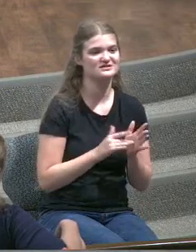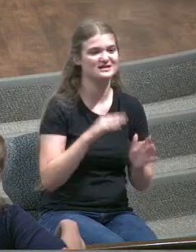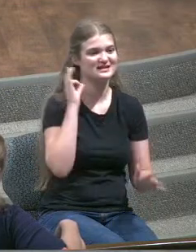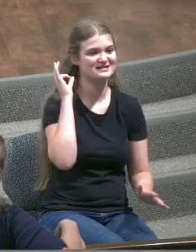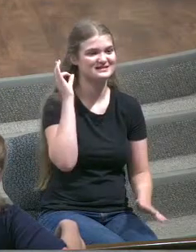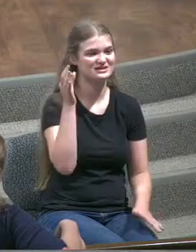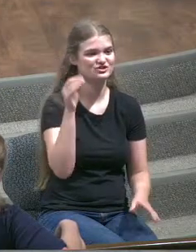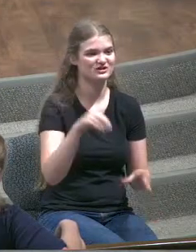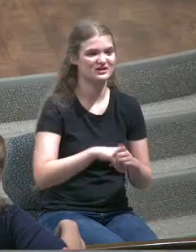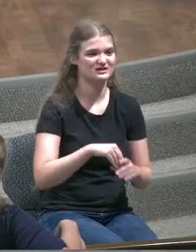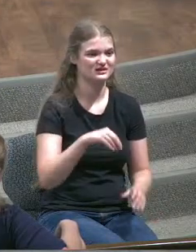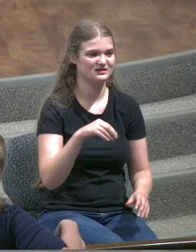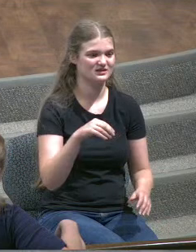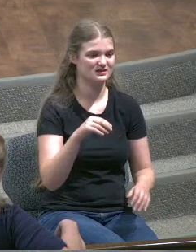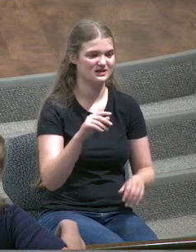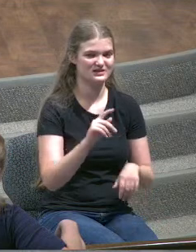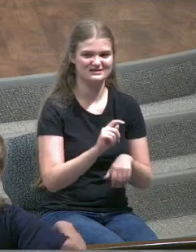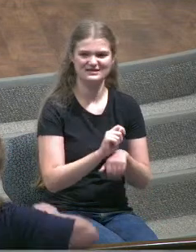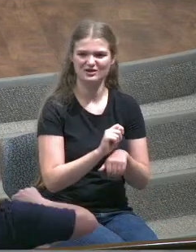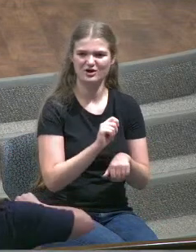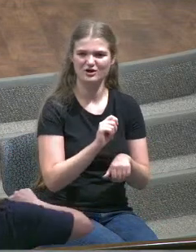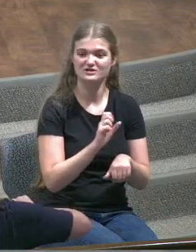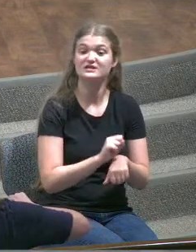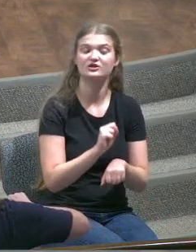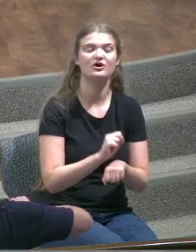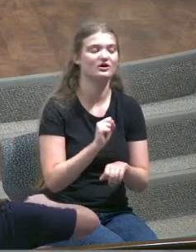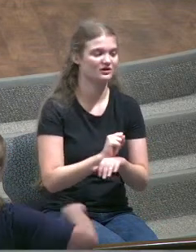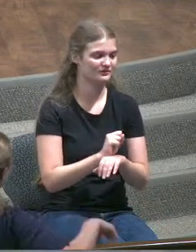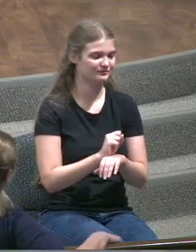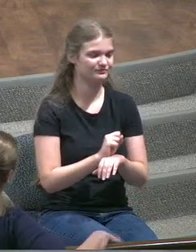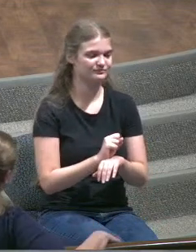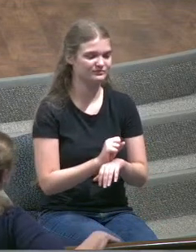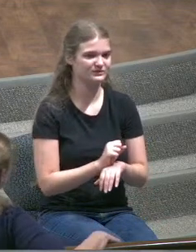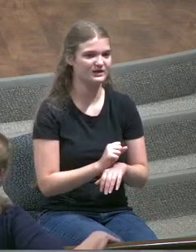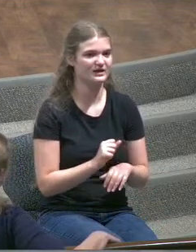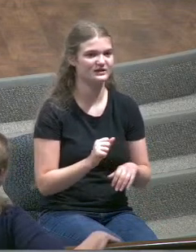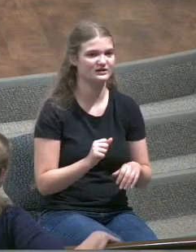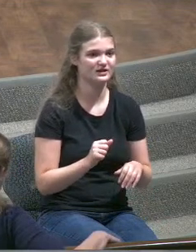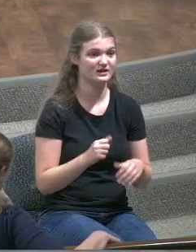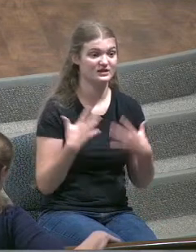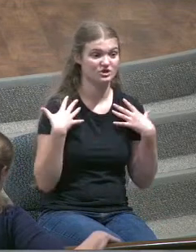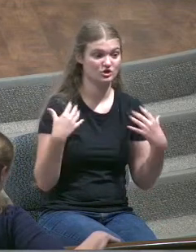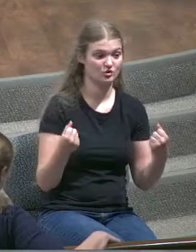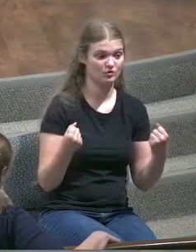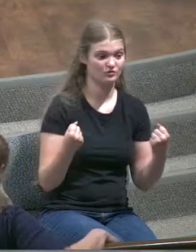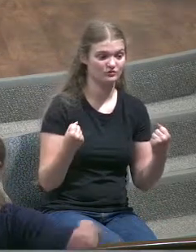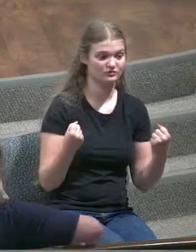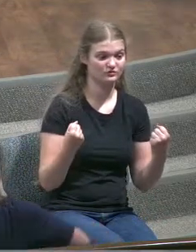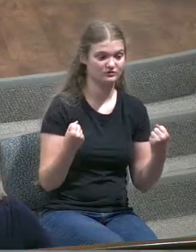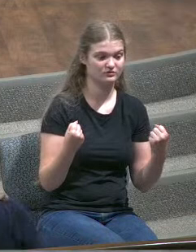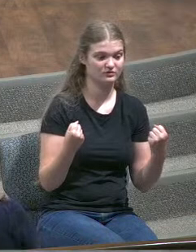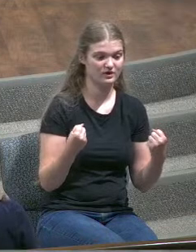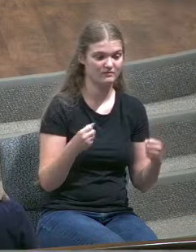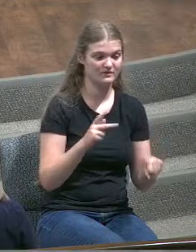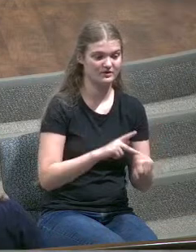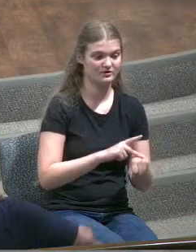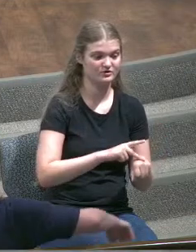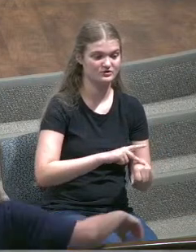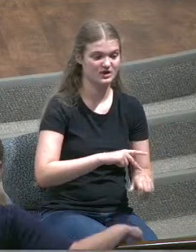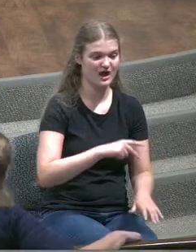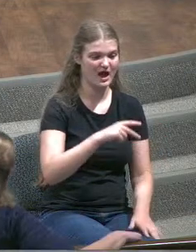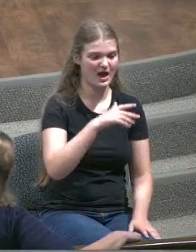the synagogue, he went to the home of Peter and Andrew, and in that occasion, he actually healed Peter's